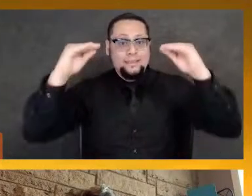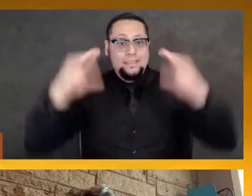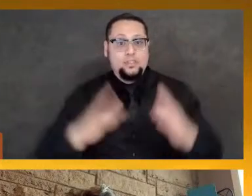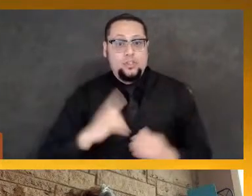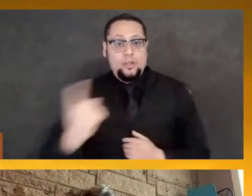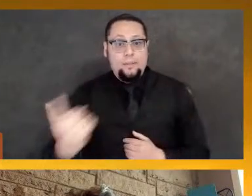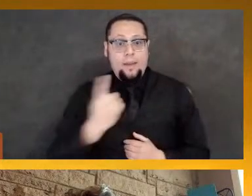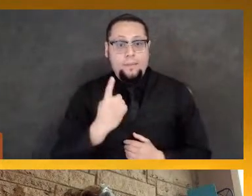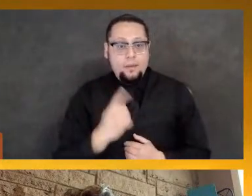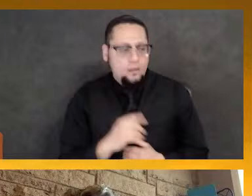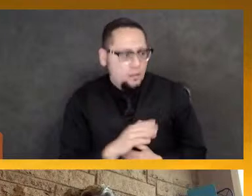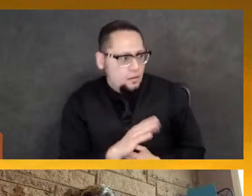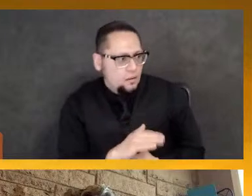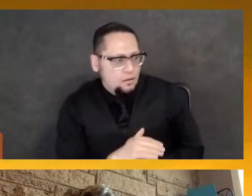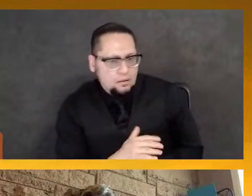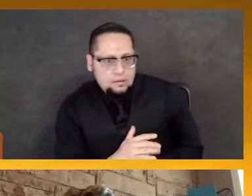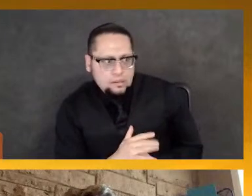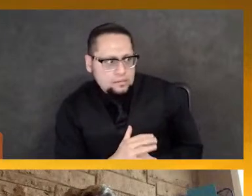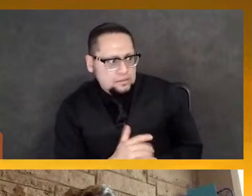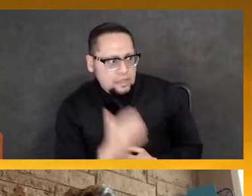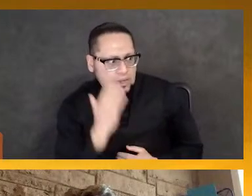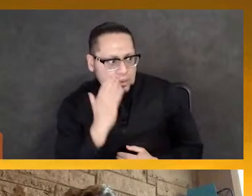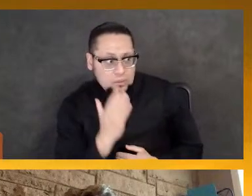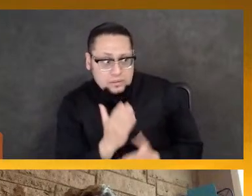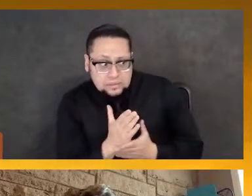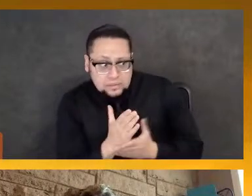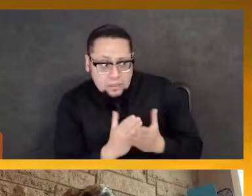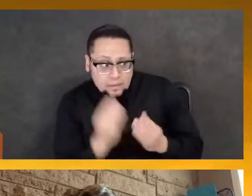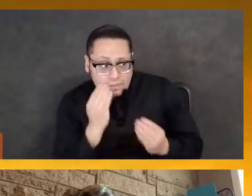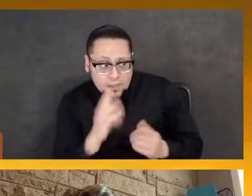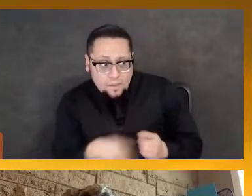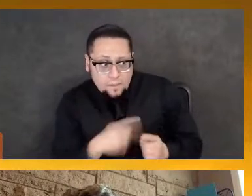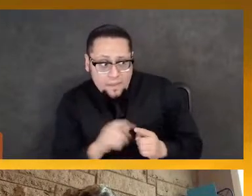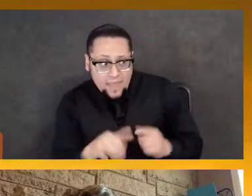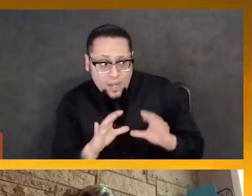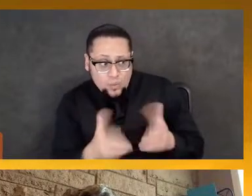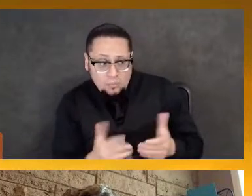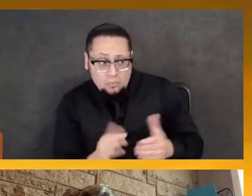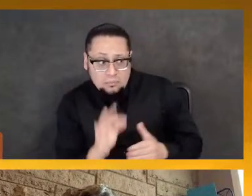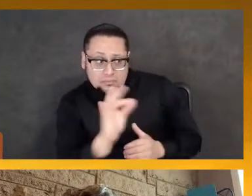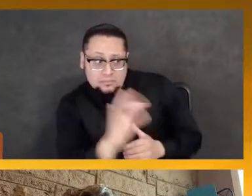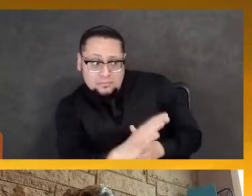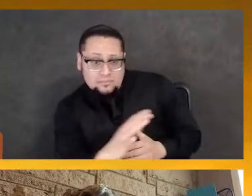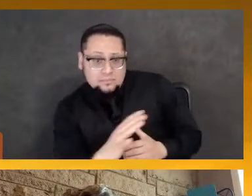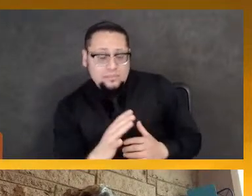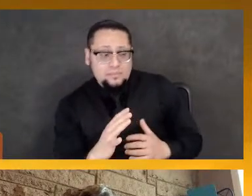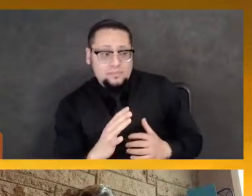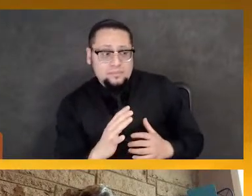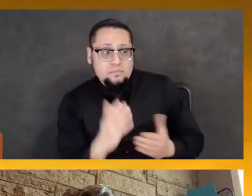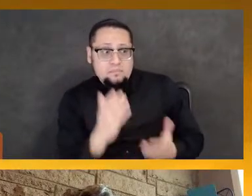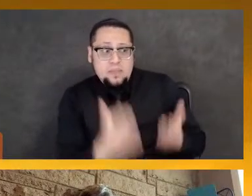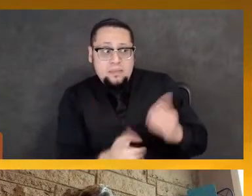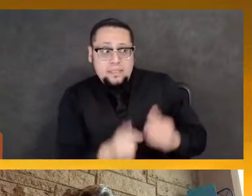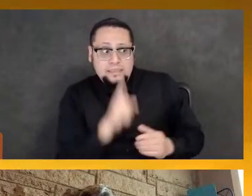say, well, I know some information about that group. You might want to